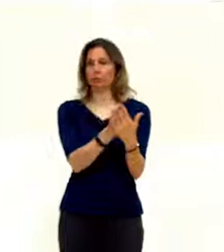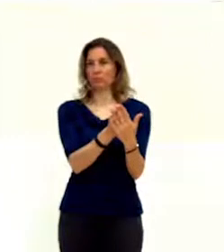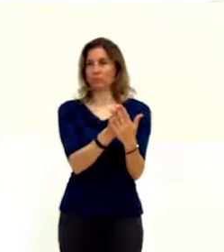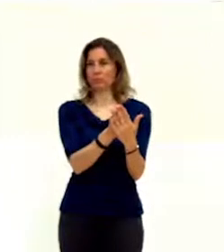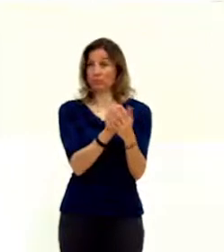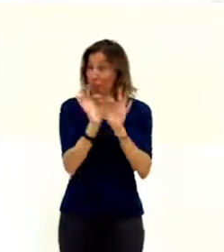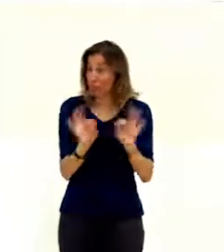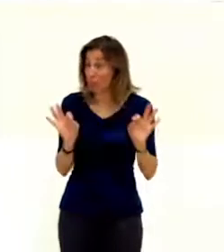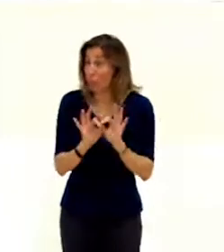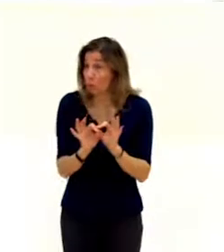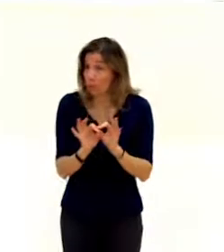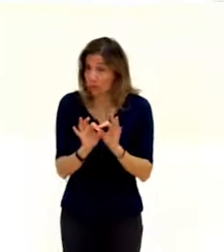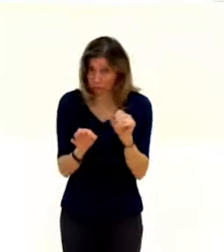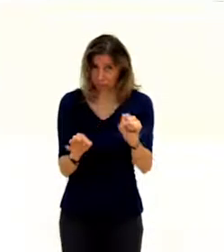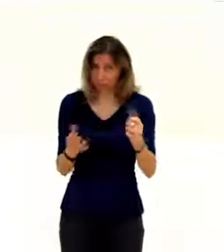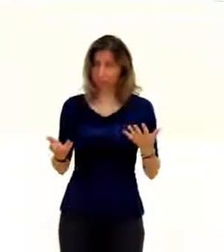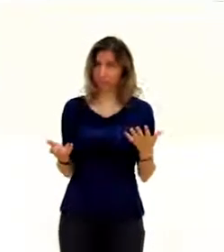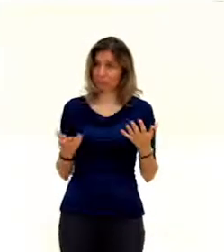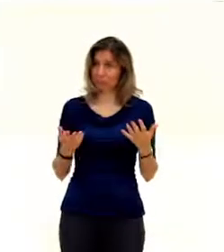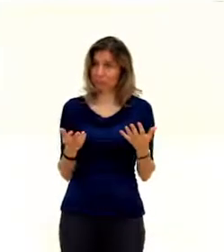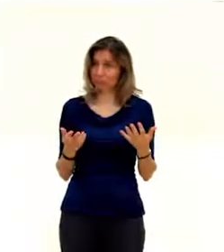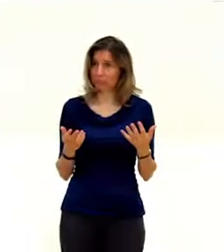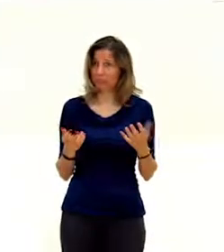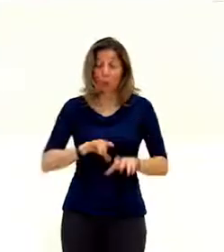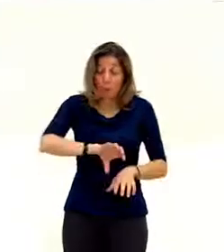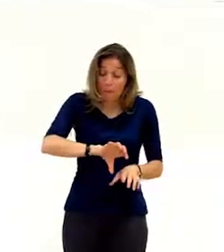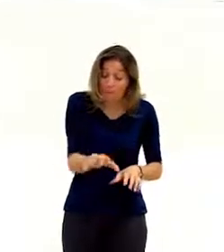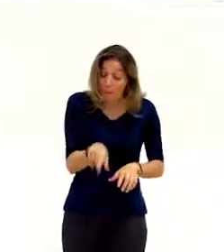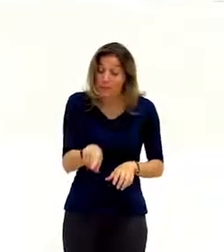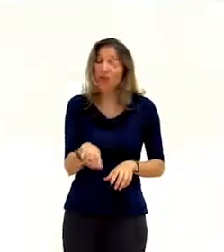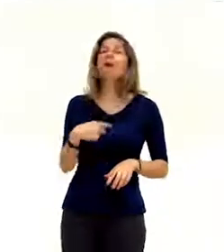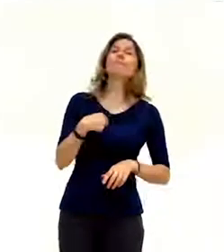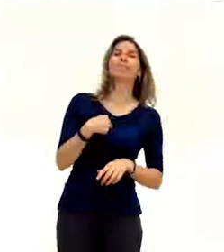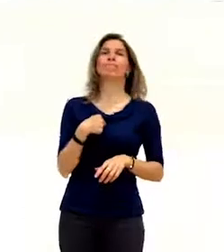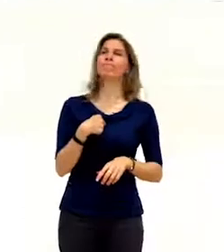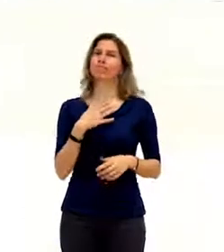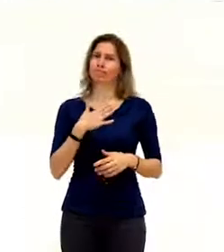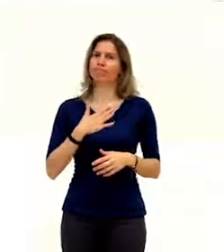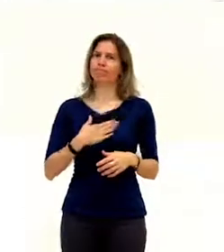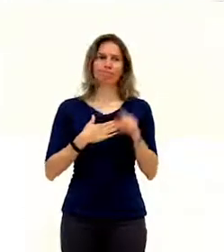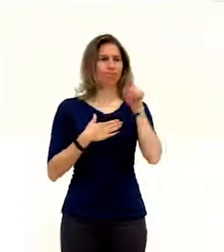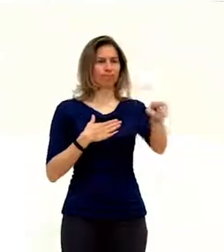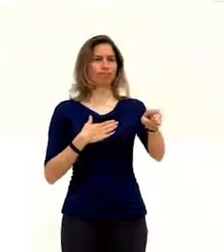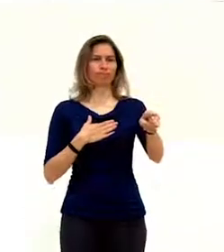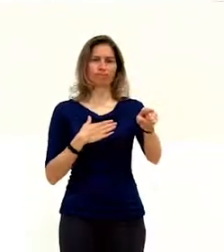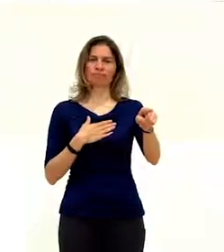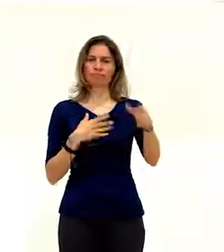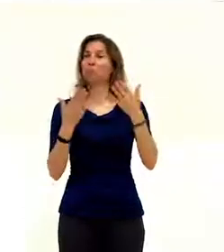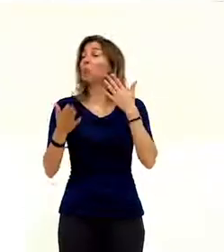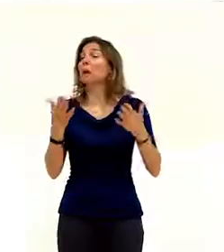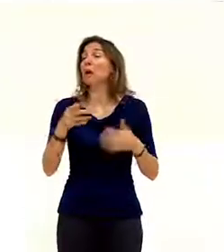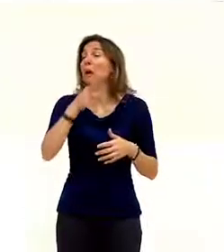that important? Of course it's important. Member states may decide to use the material